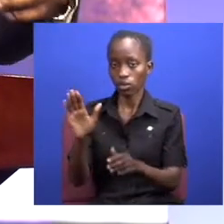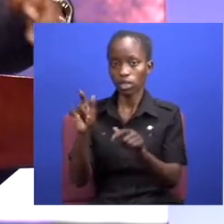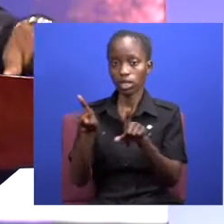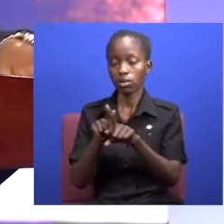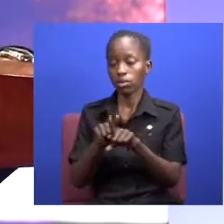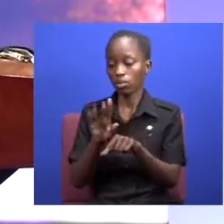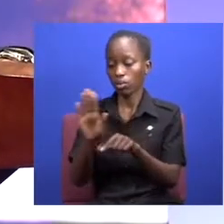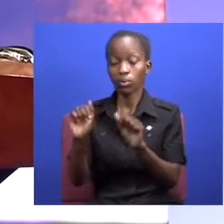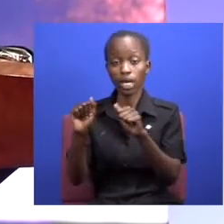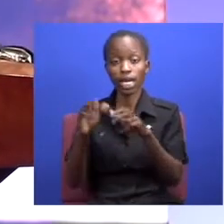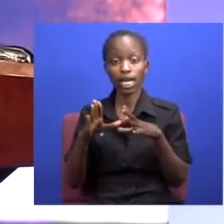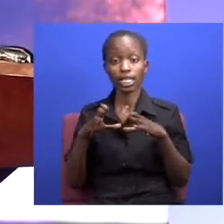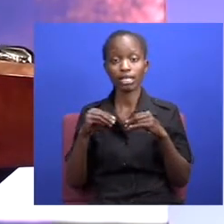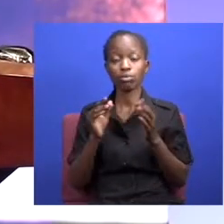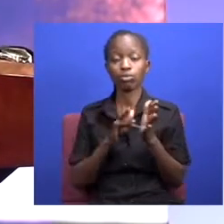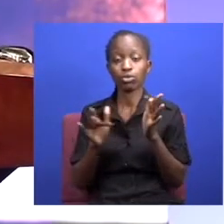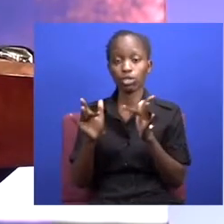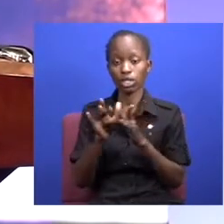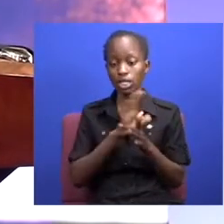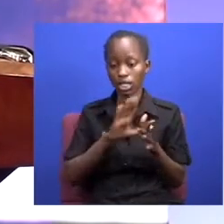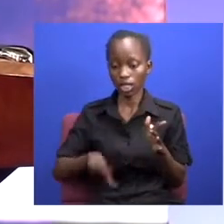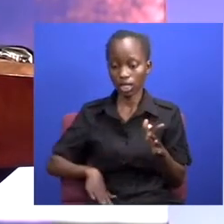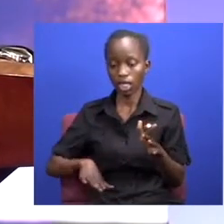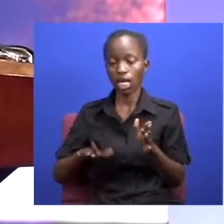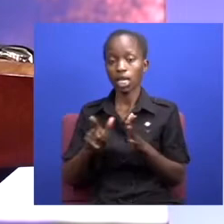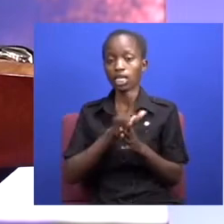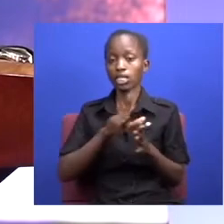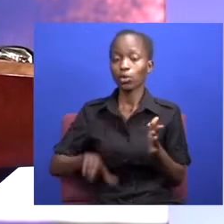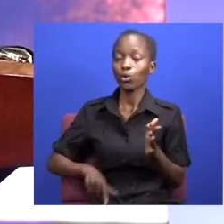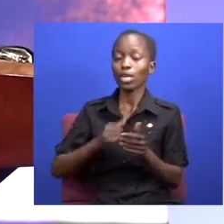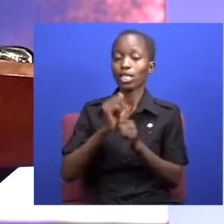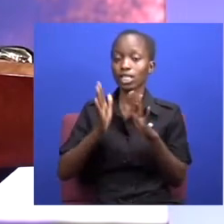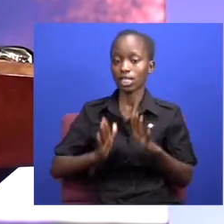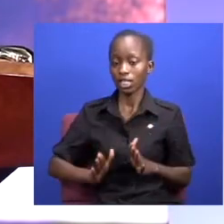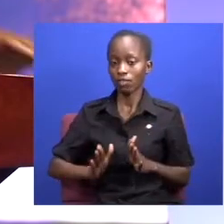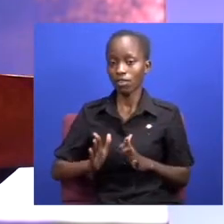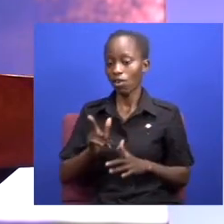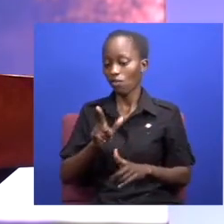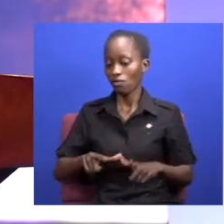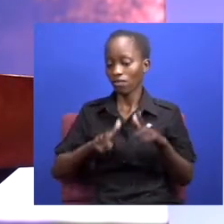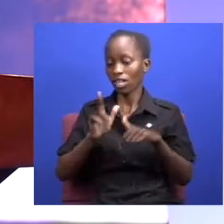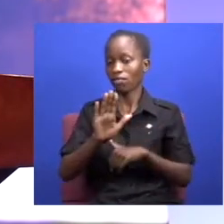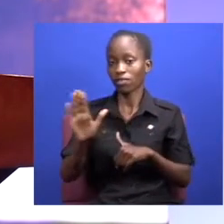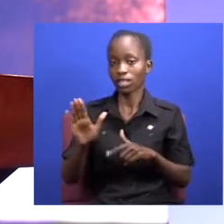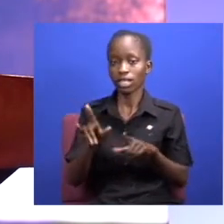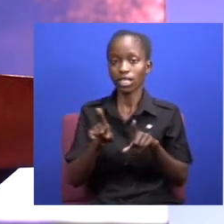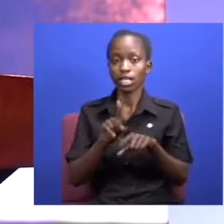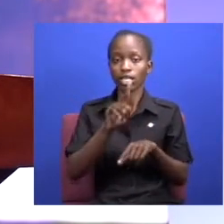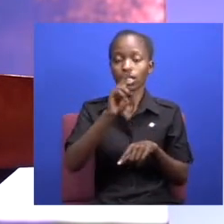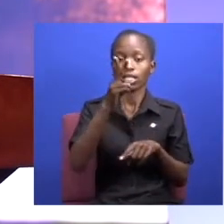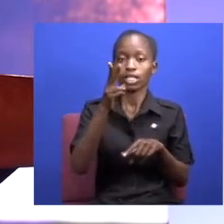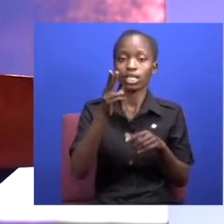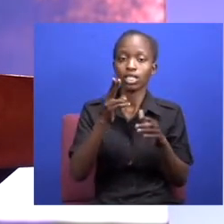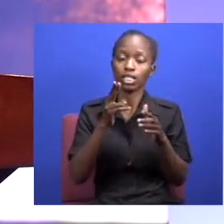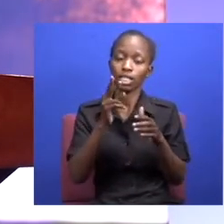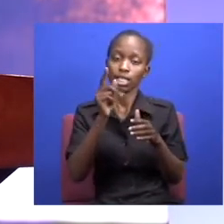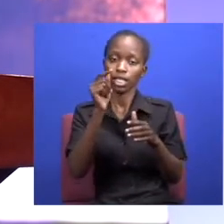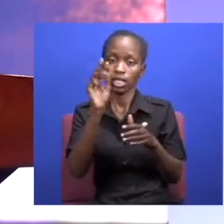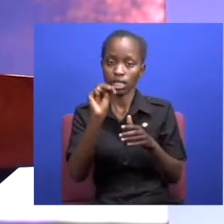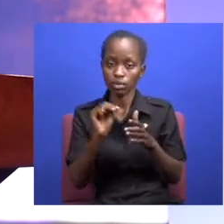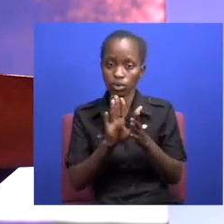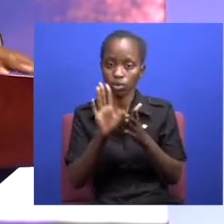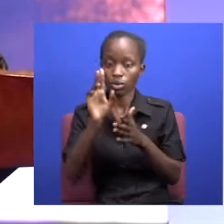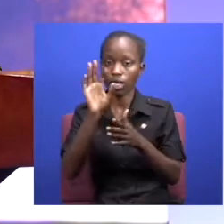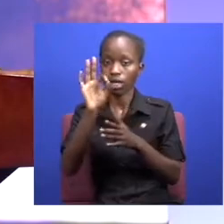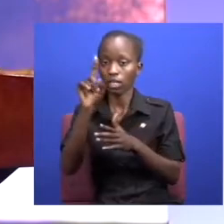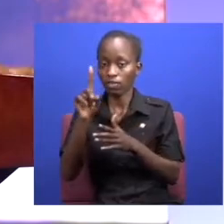they also accept Jesus Christ as their Lord and Savior? This is what 2 Timothy chapter 3:15